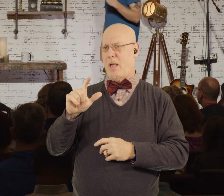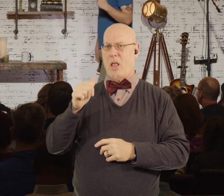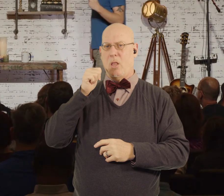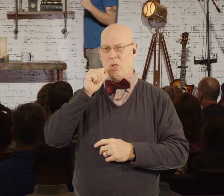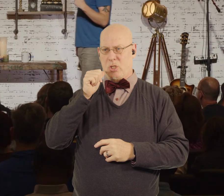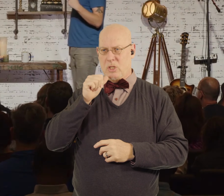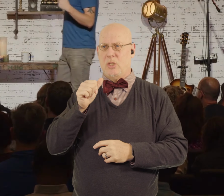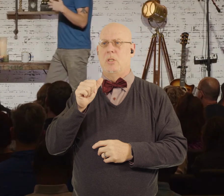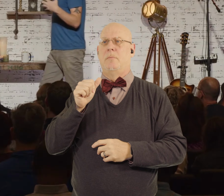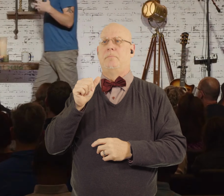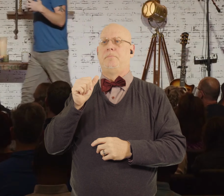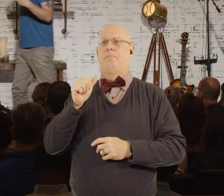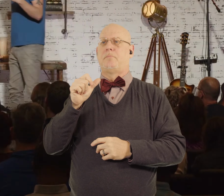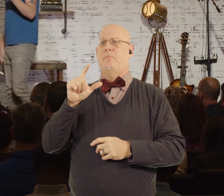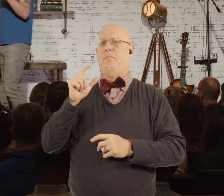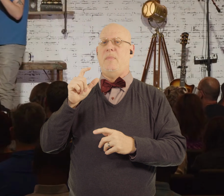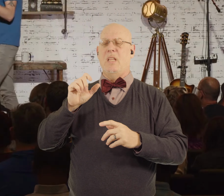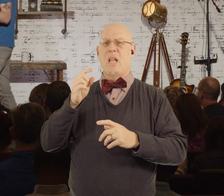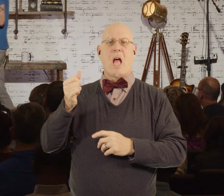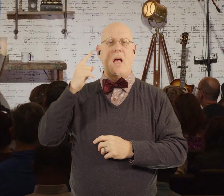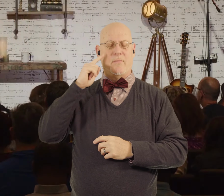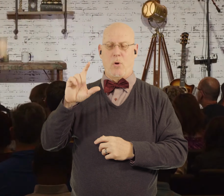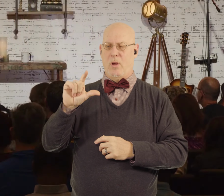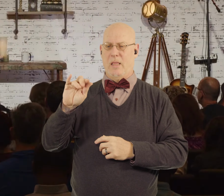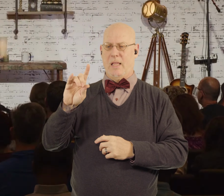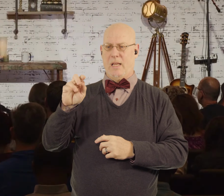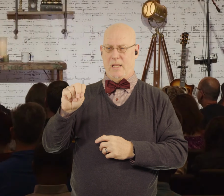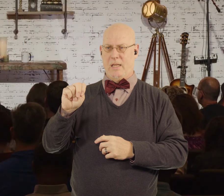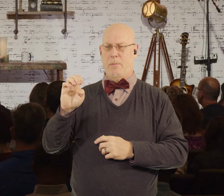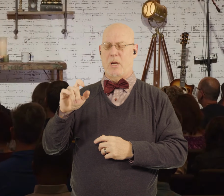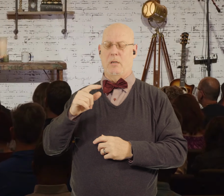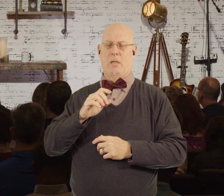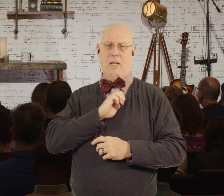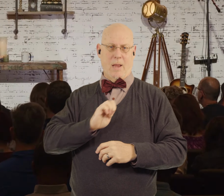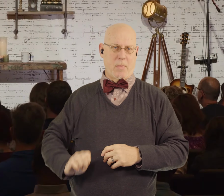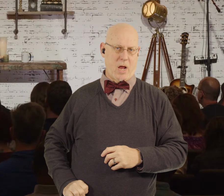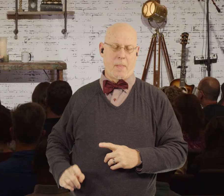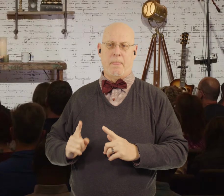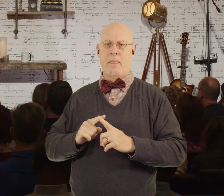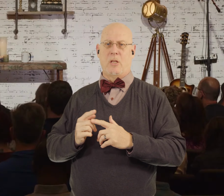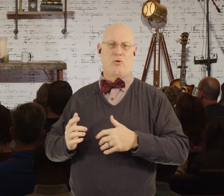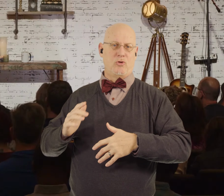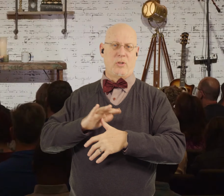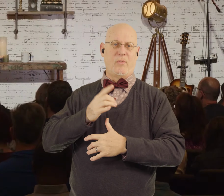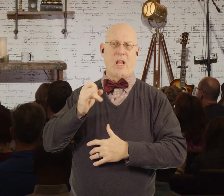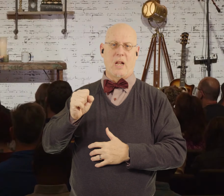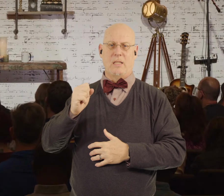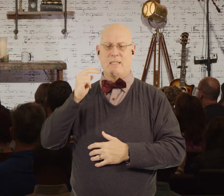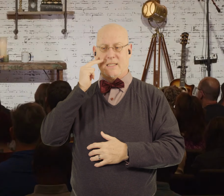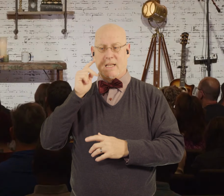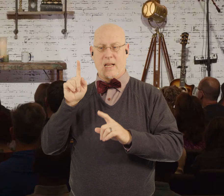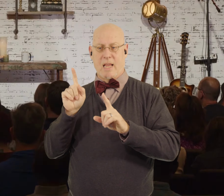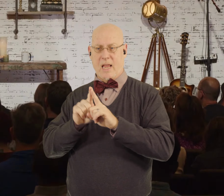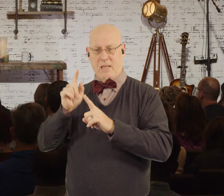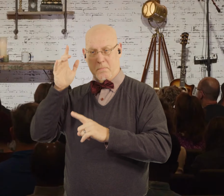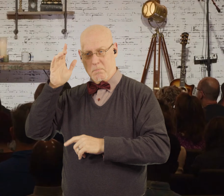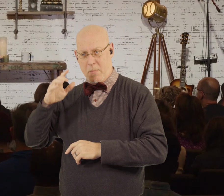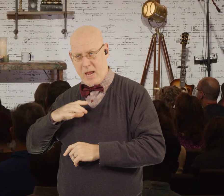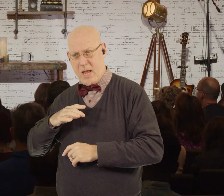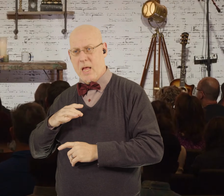name was Cybele. She was a god of the Lydian Empire. And this chief goddess was seen in